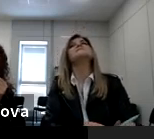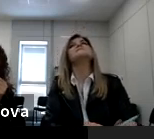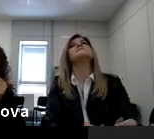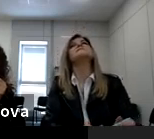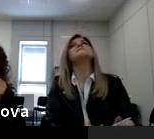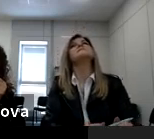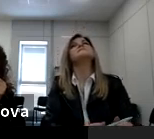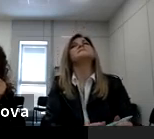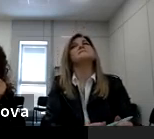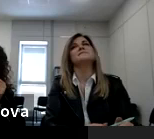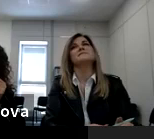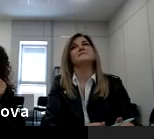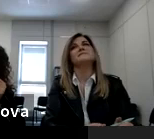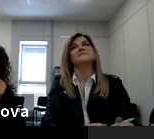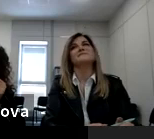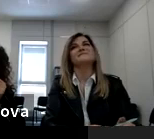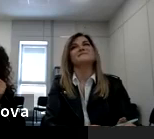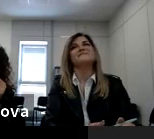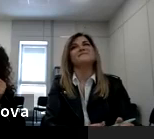35/105.